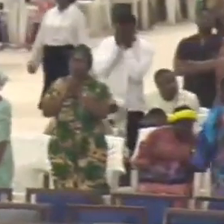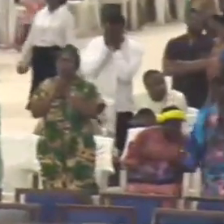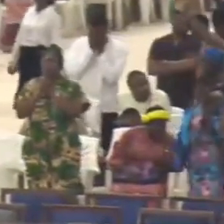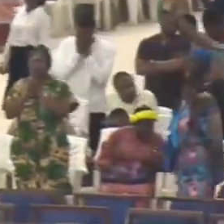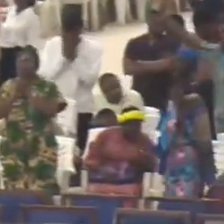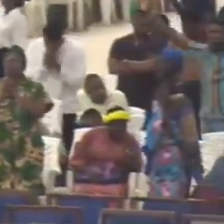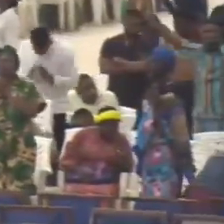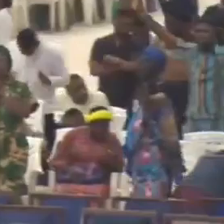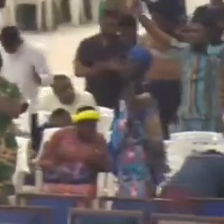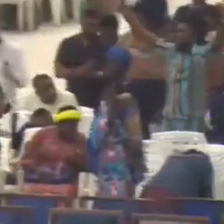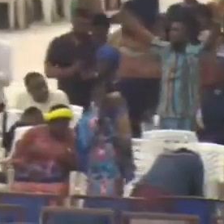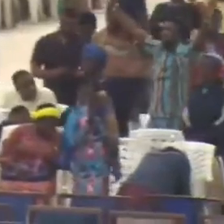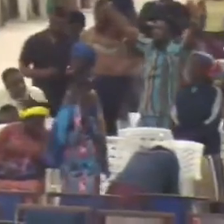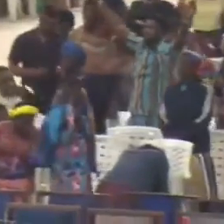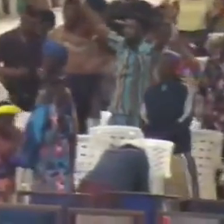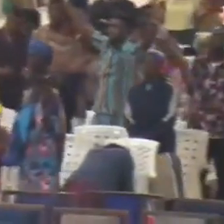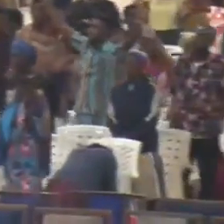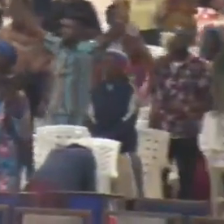hosts.